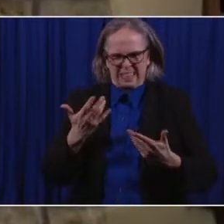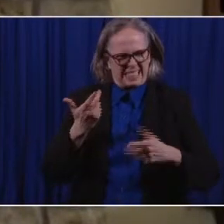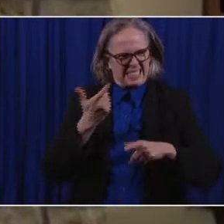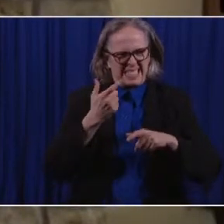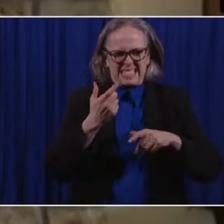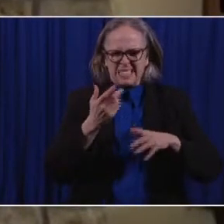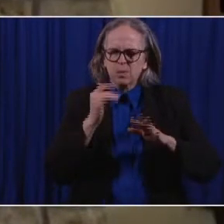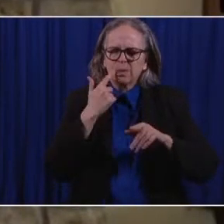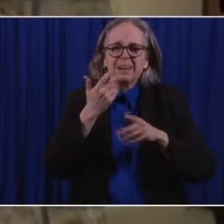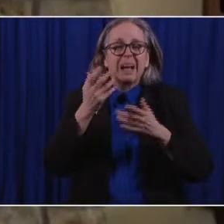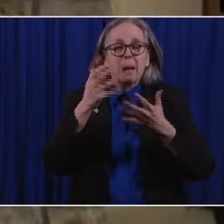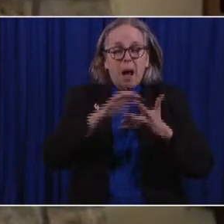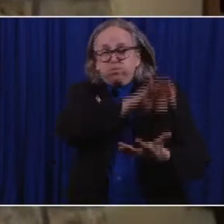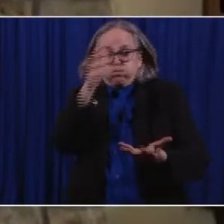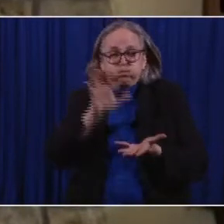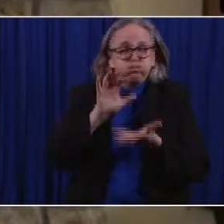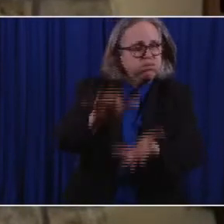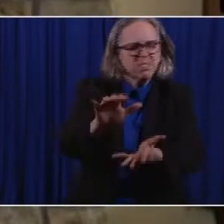very, very quickly.